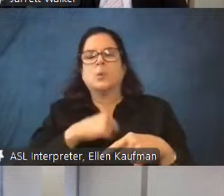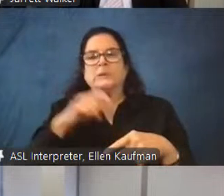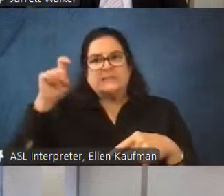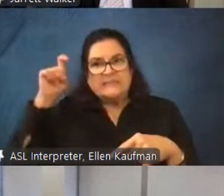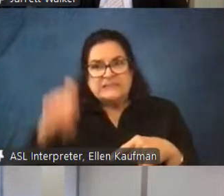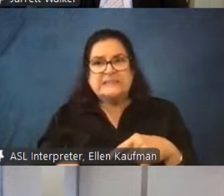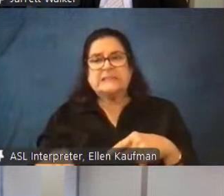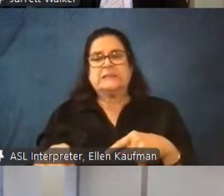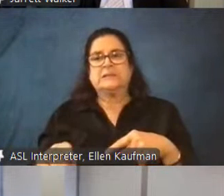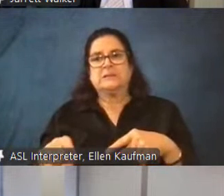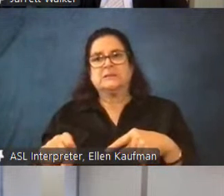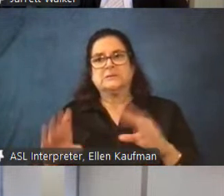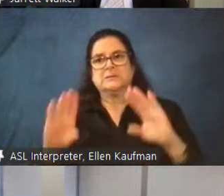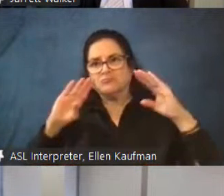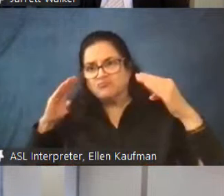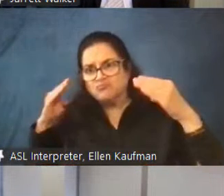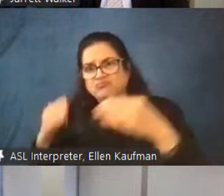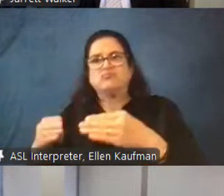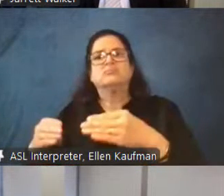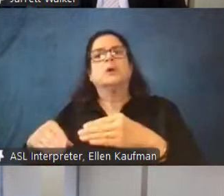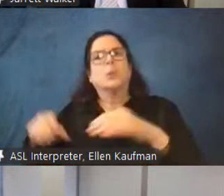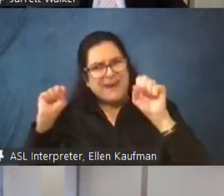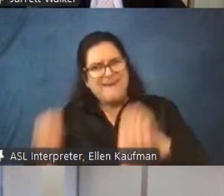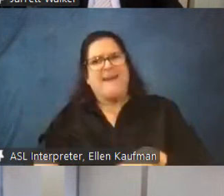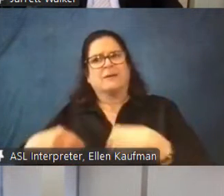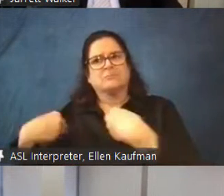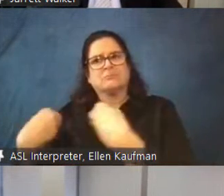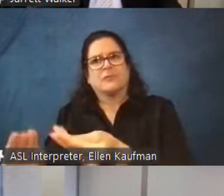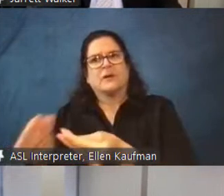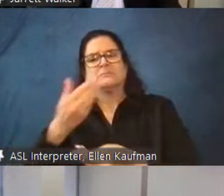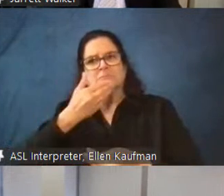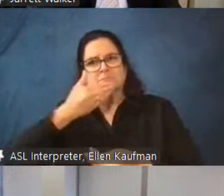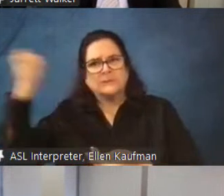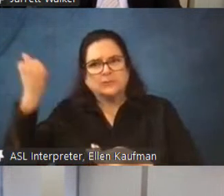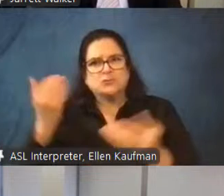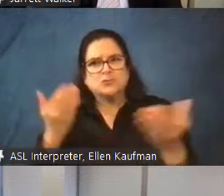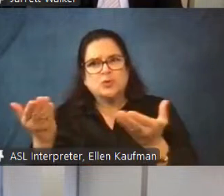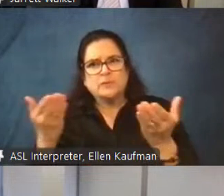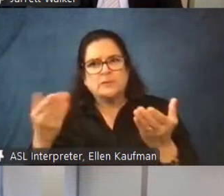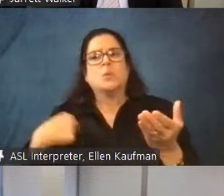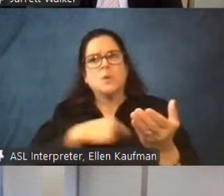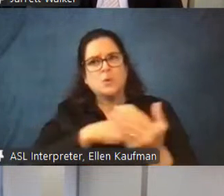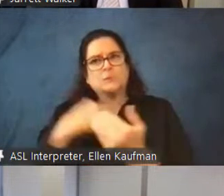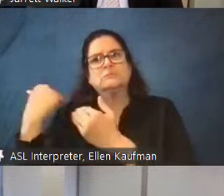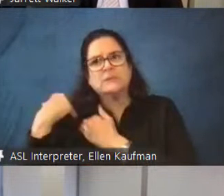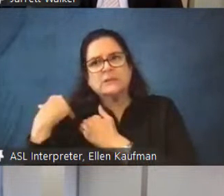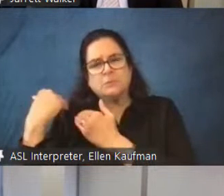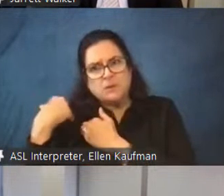we are uniquely capable of and responsible for in this.